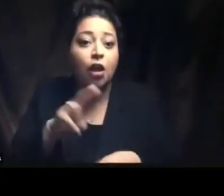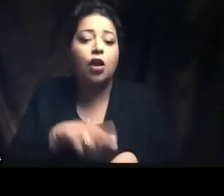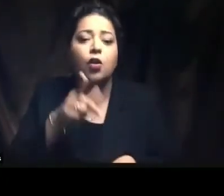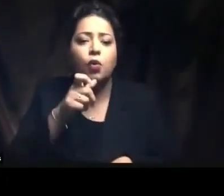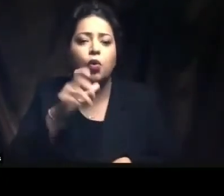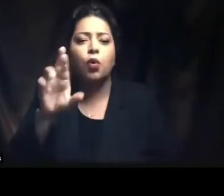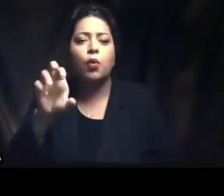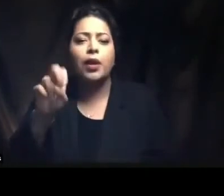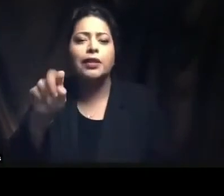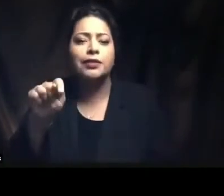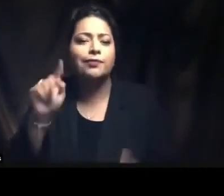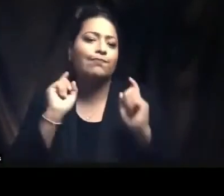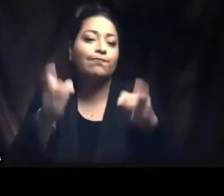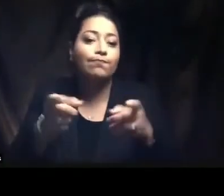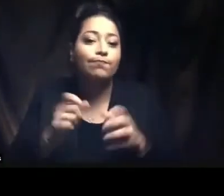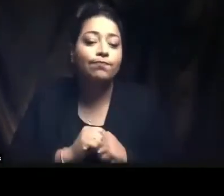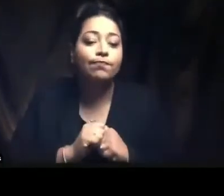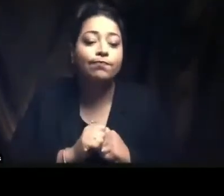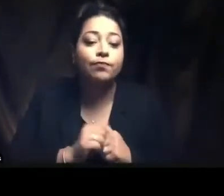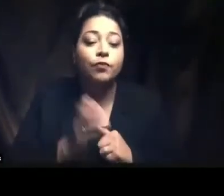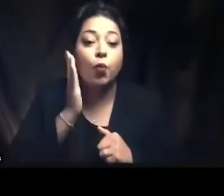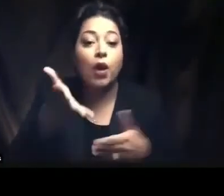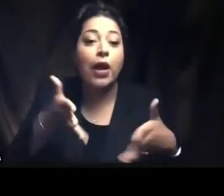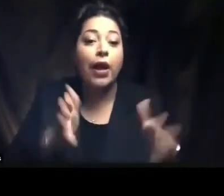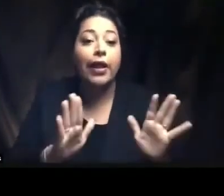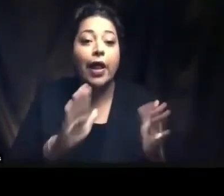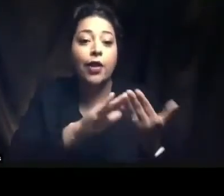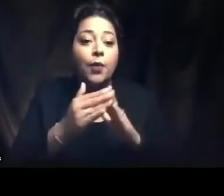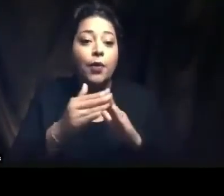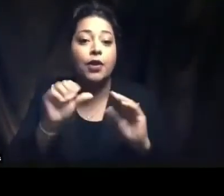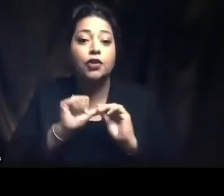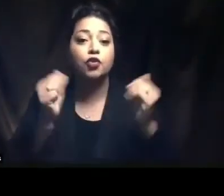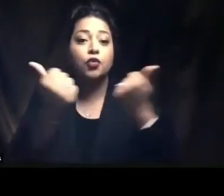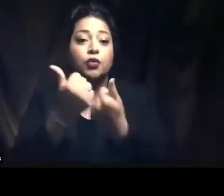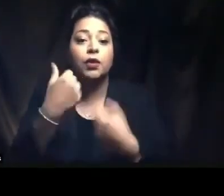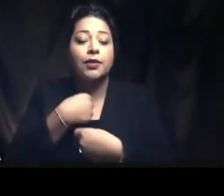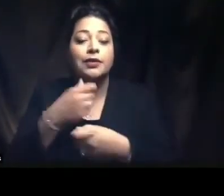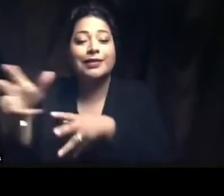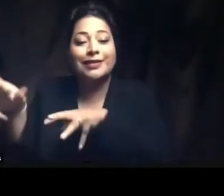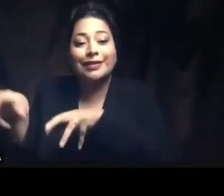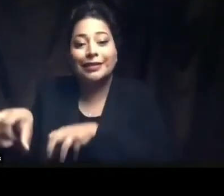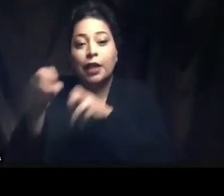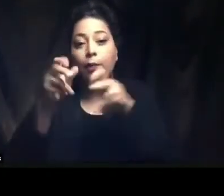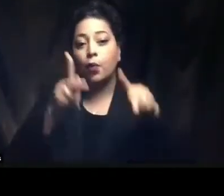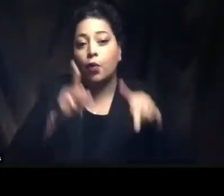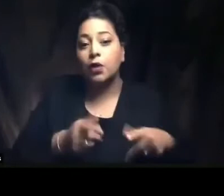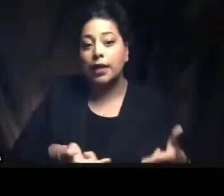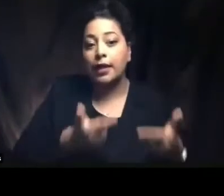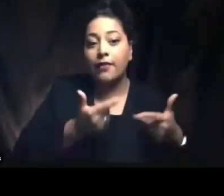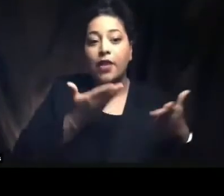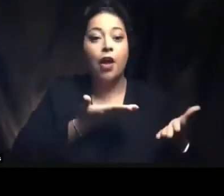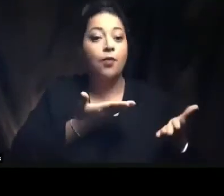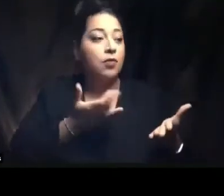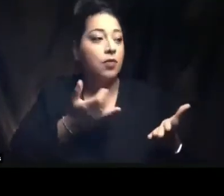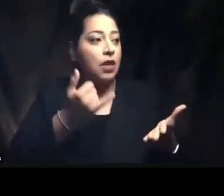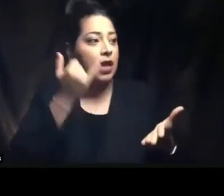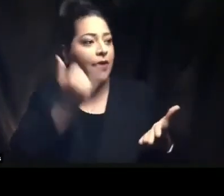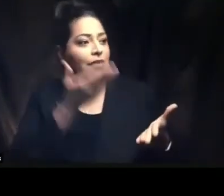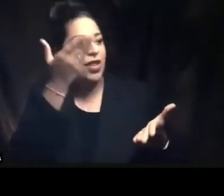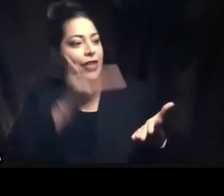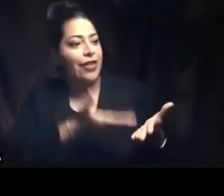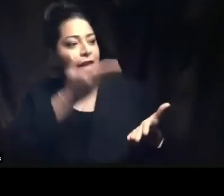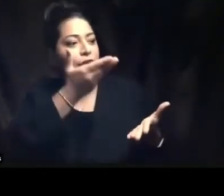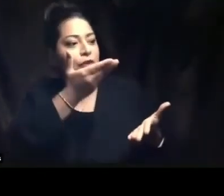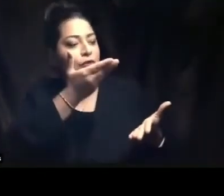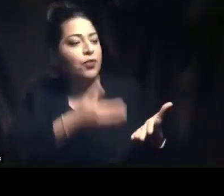we're going to allow the neighborhood associations to take the person at that address, if they're found in